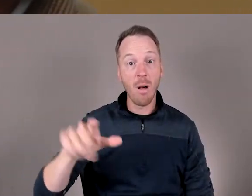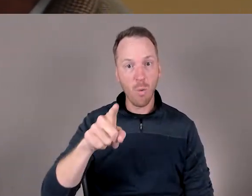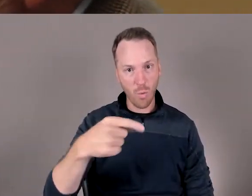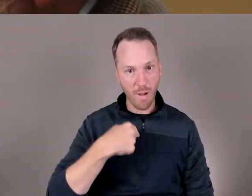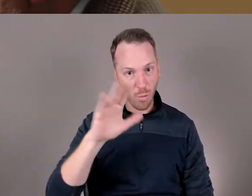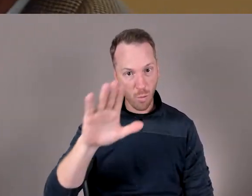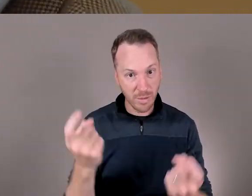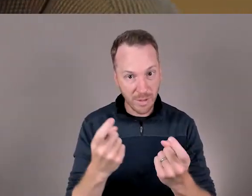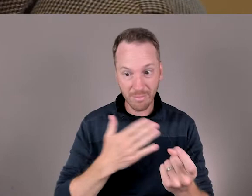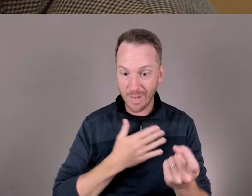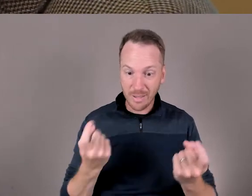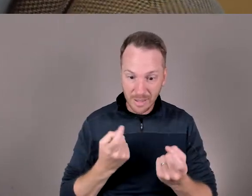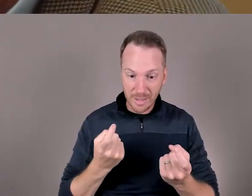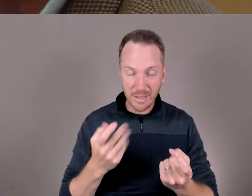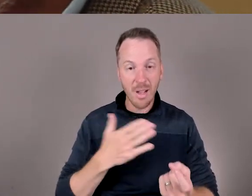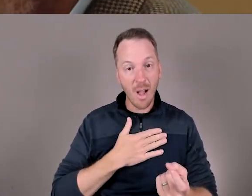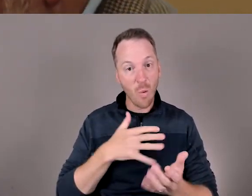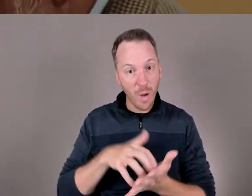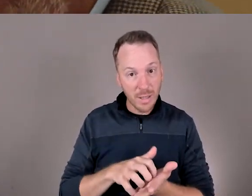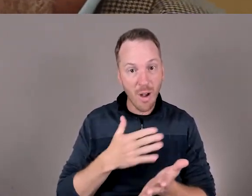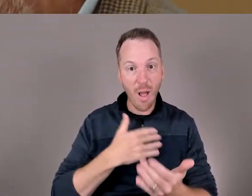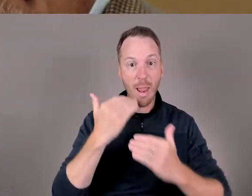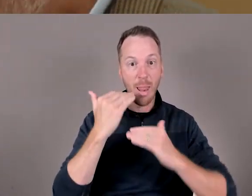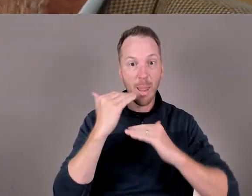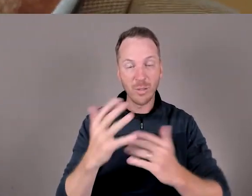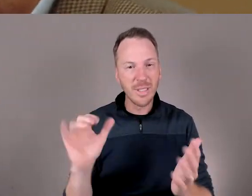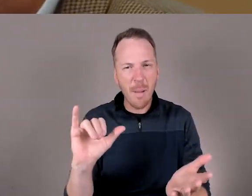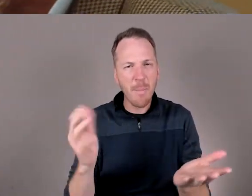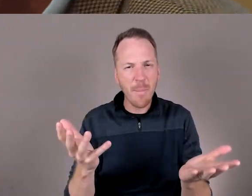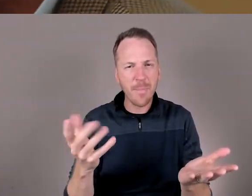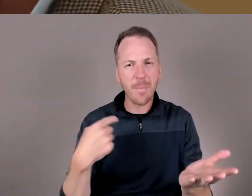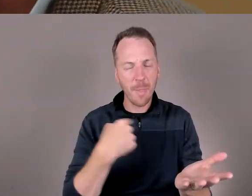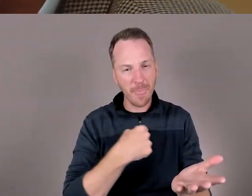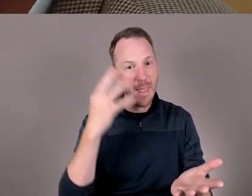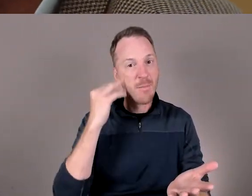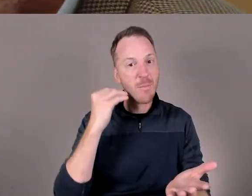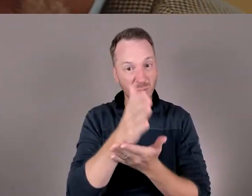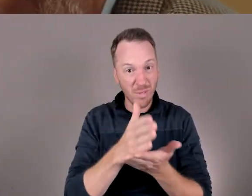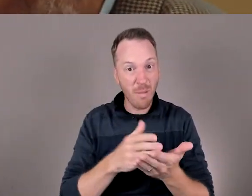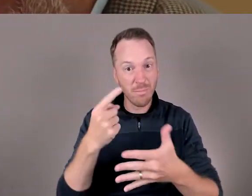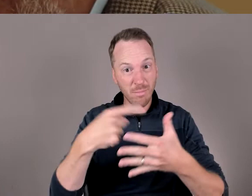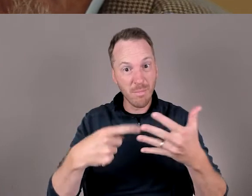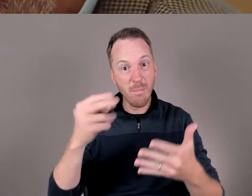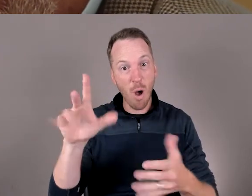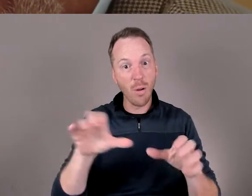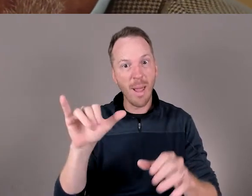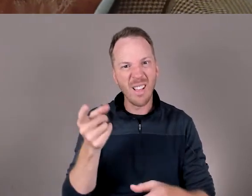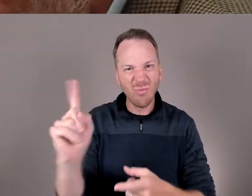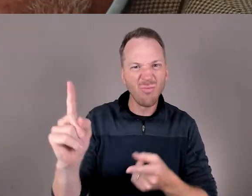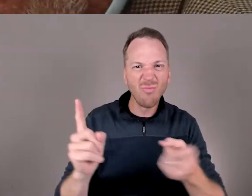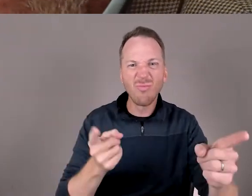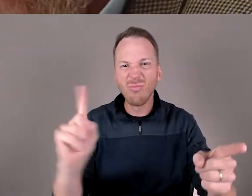our sins, we have our weaknesses, we have our limitations, and maybe we've even experienced some of the things that Paul did, like insults